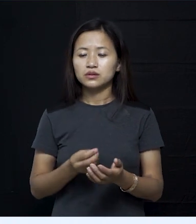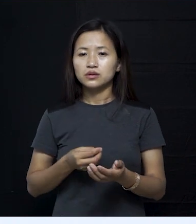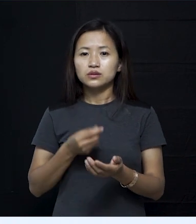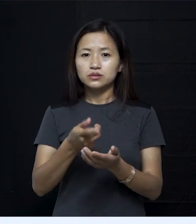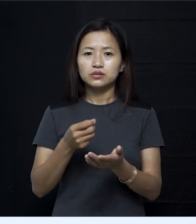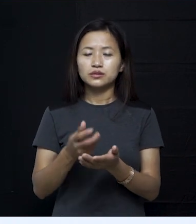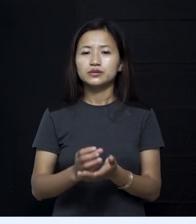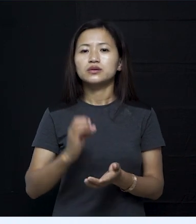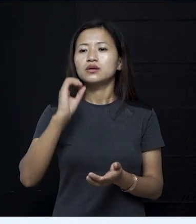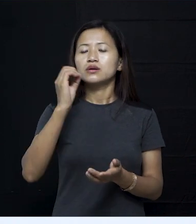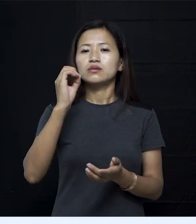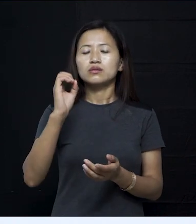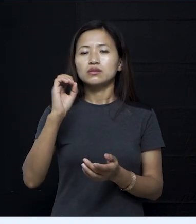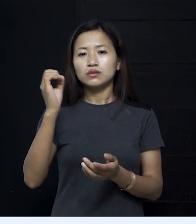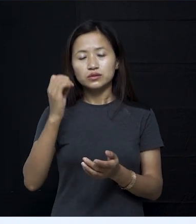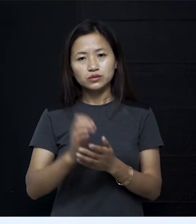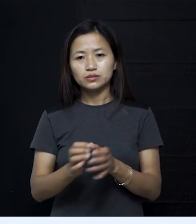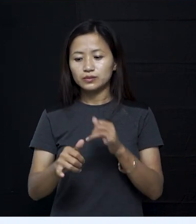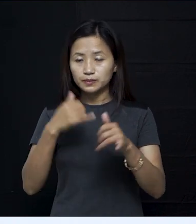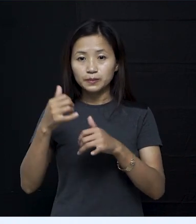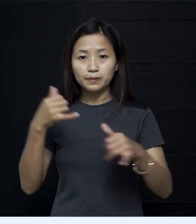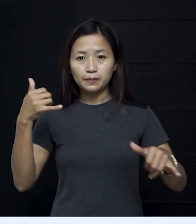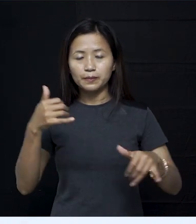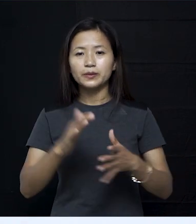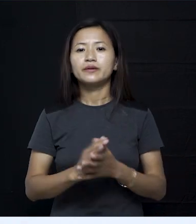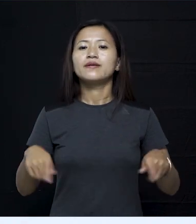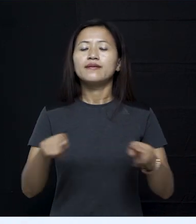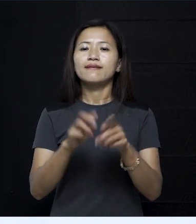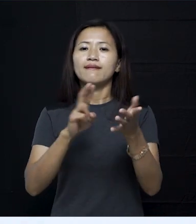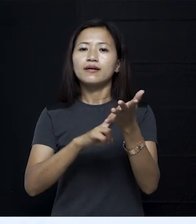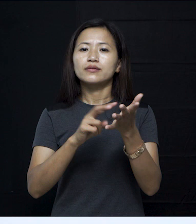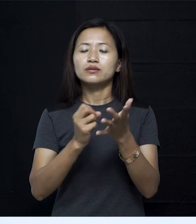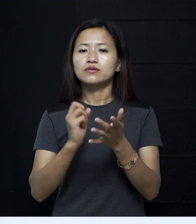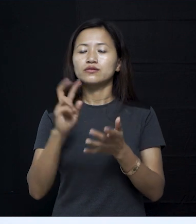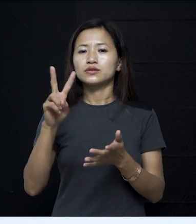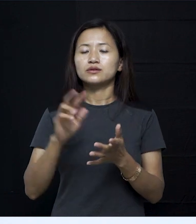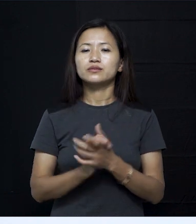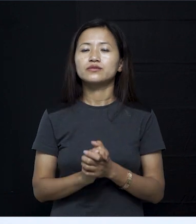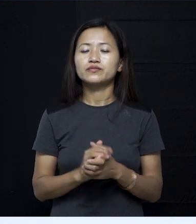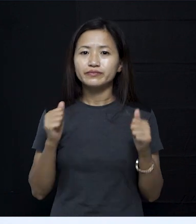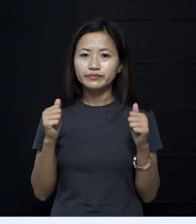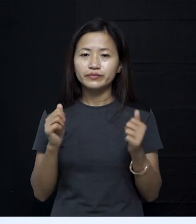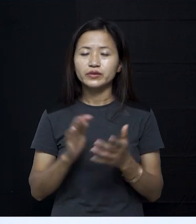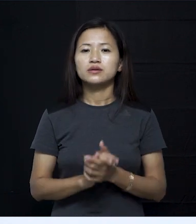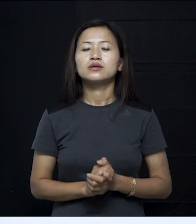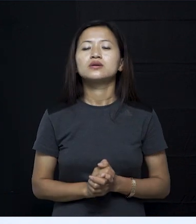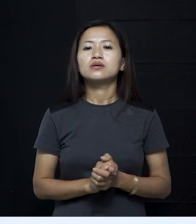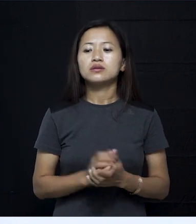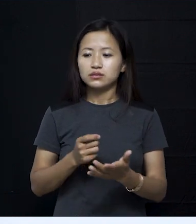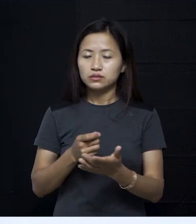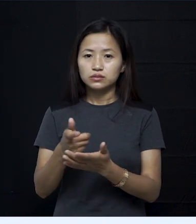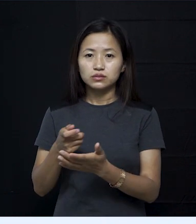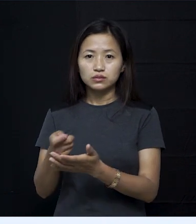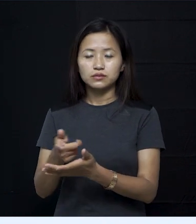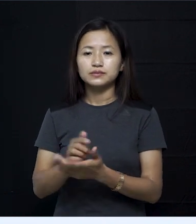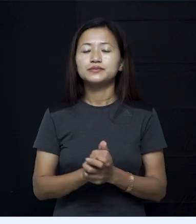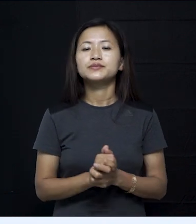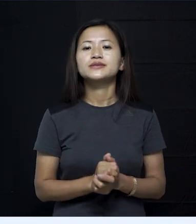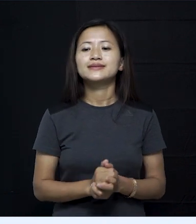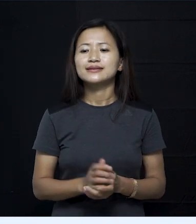is, we call it as the commercial farming. So these are the three farmings that are practiced